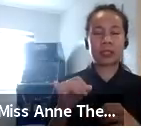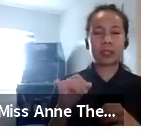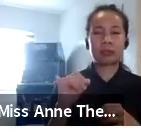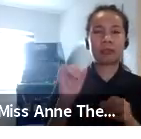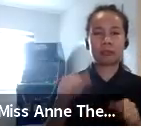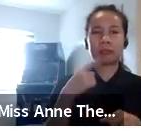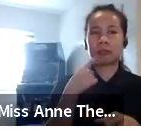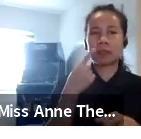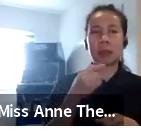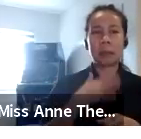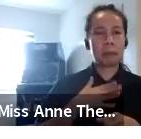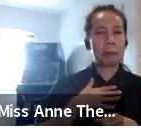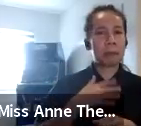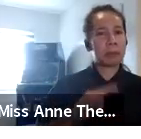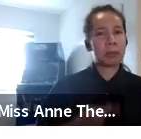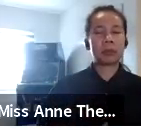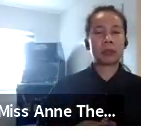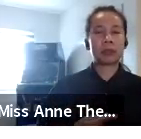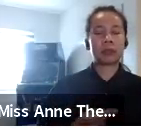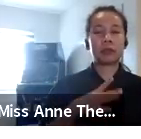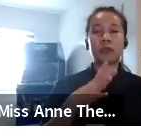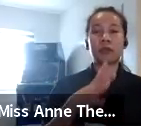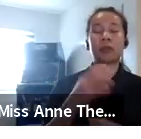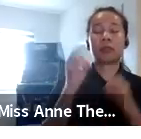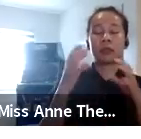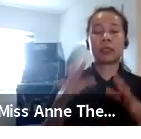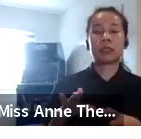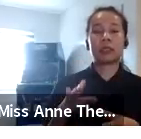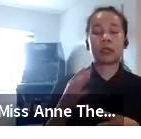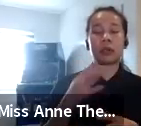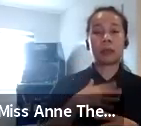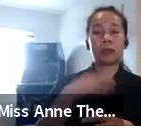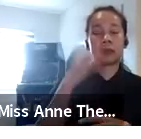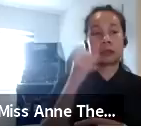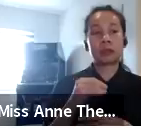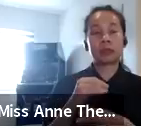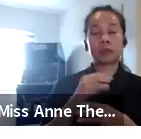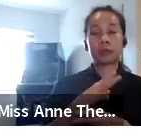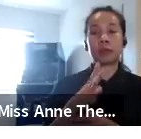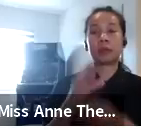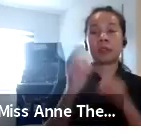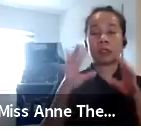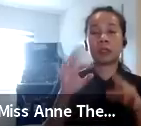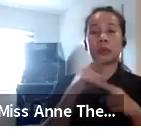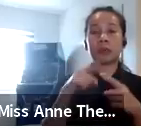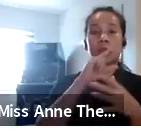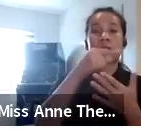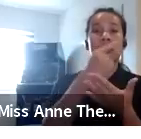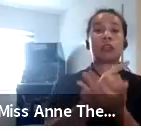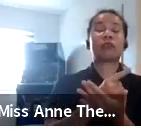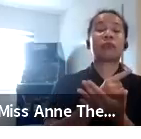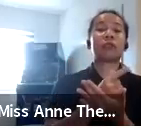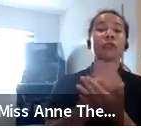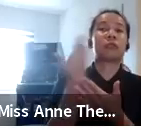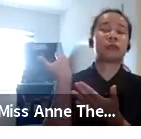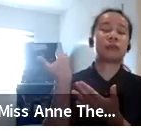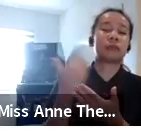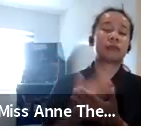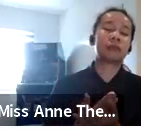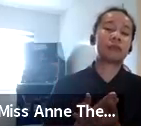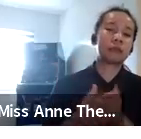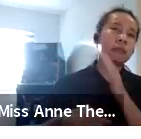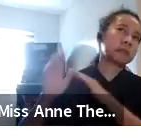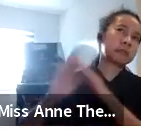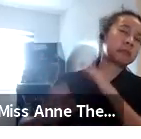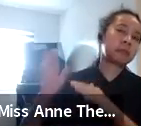passion. Formal teaching for me, my experience of formal teaching started when I graduated um,